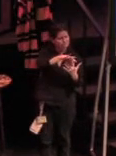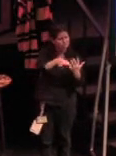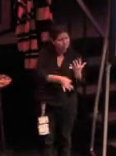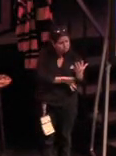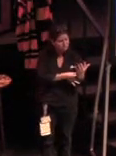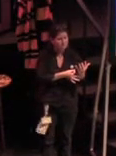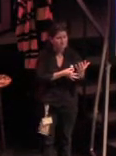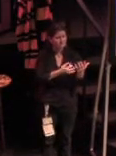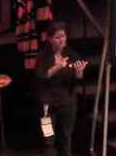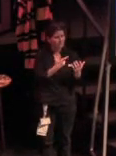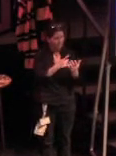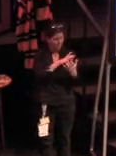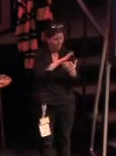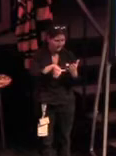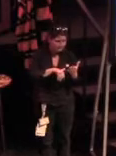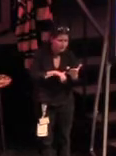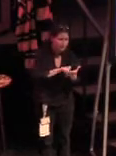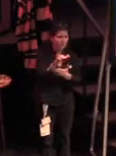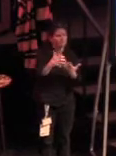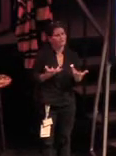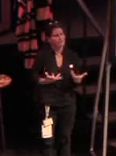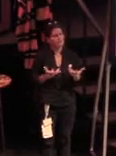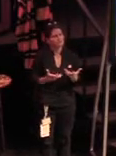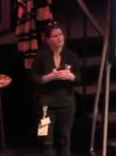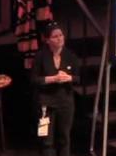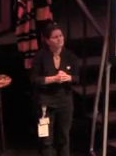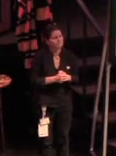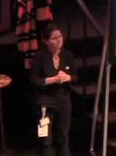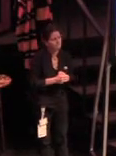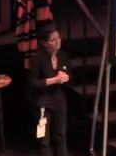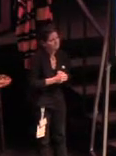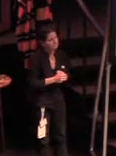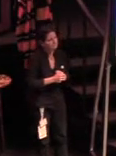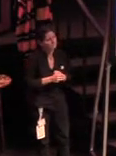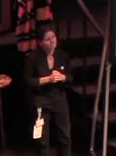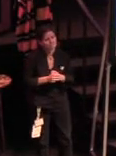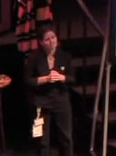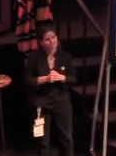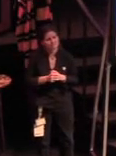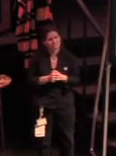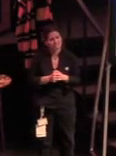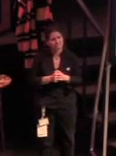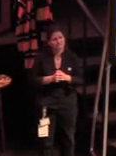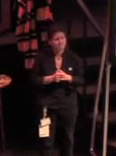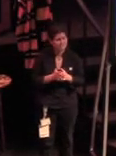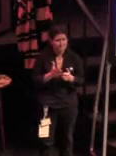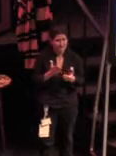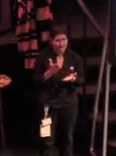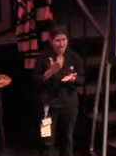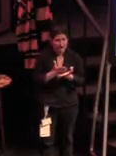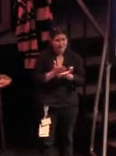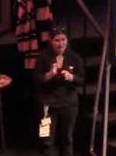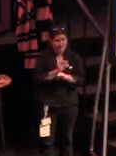exist within the current culture. And just on that note, I don't think there's absolutely nothing wrong with